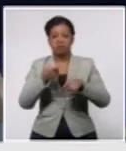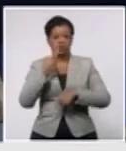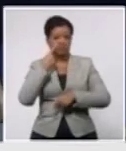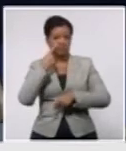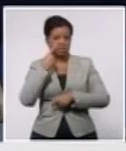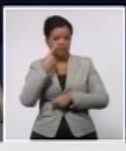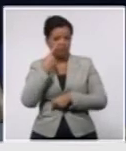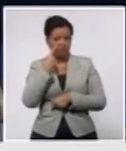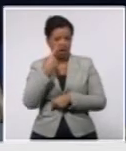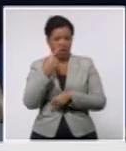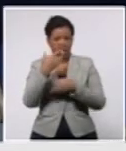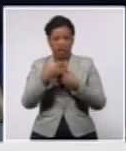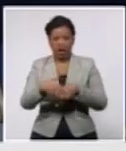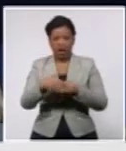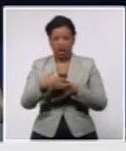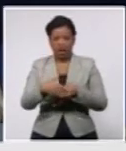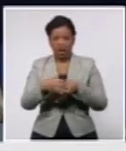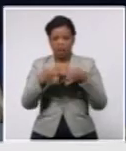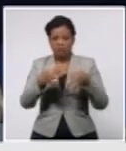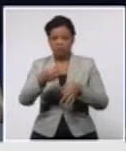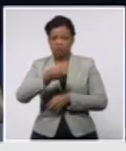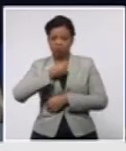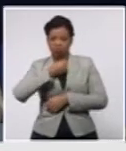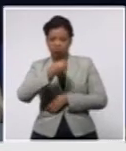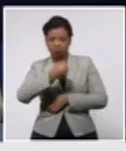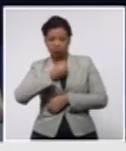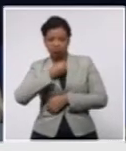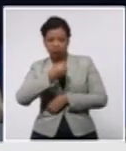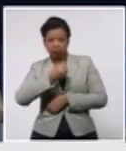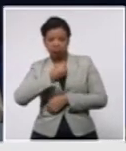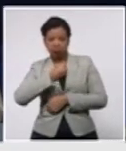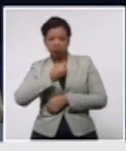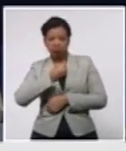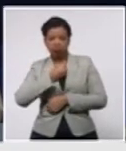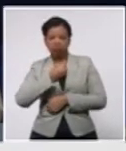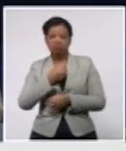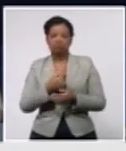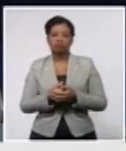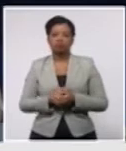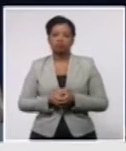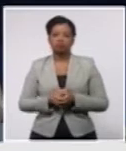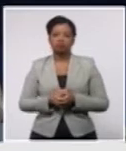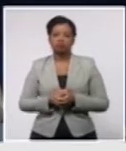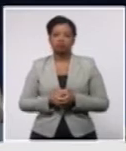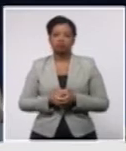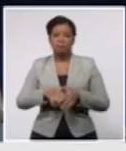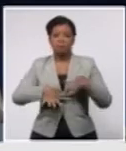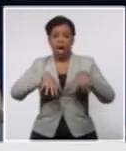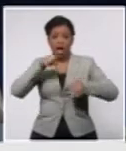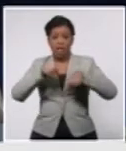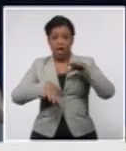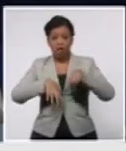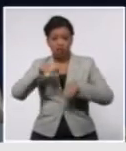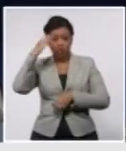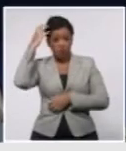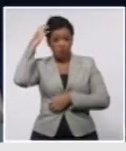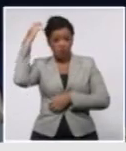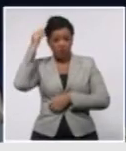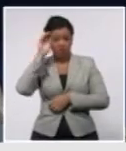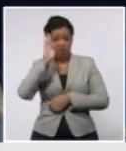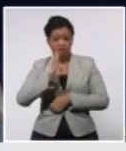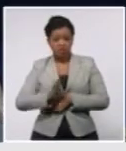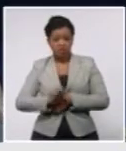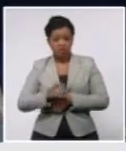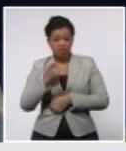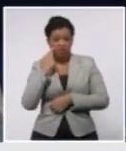journalists without using face masks. In the world, as of 12 o'clock